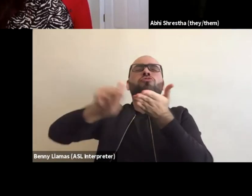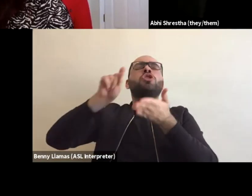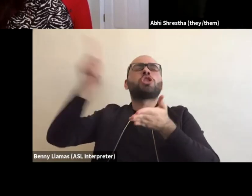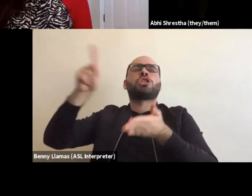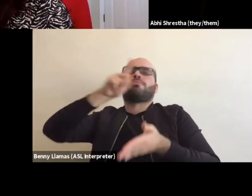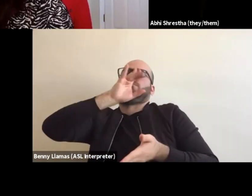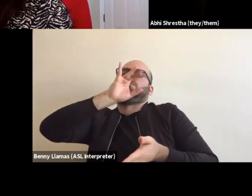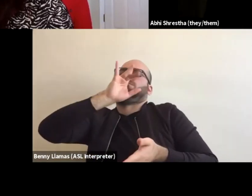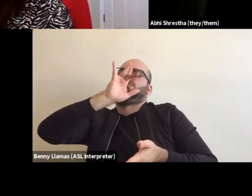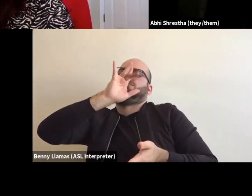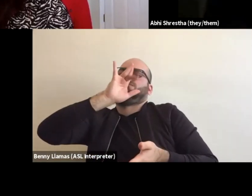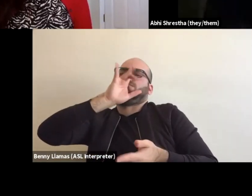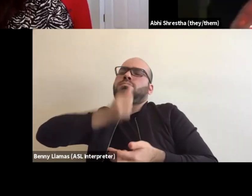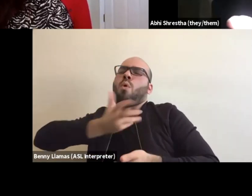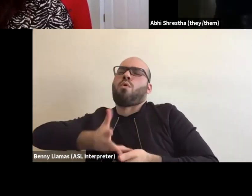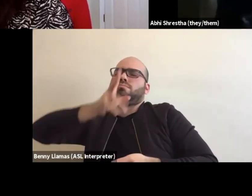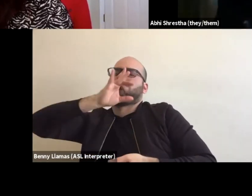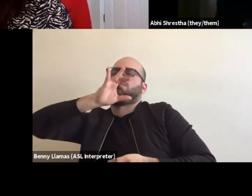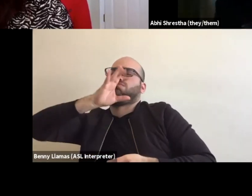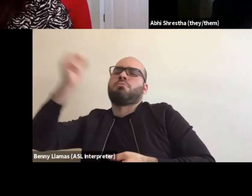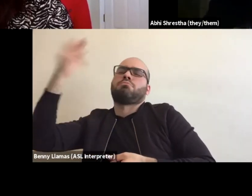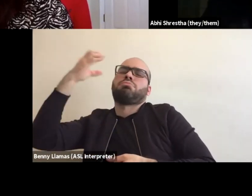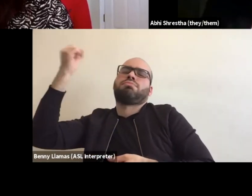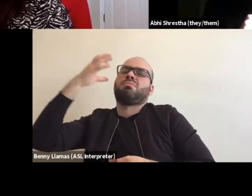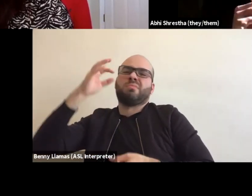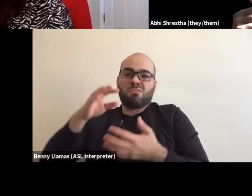her recite a poem that she just picked from something